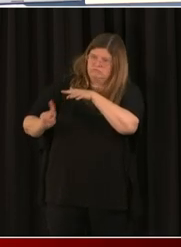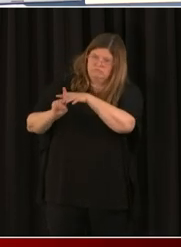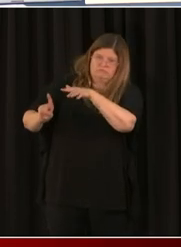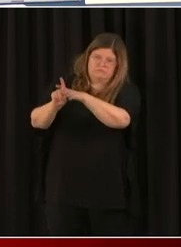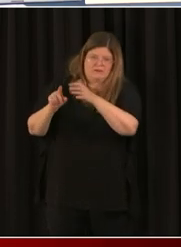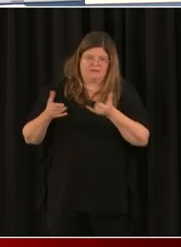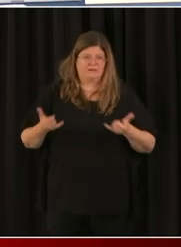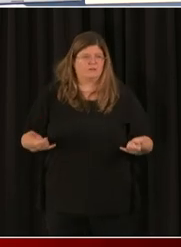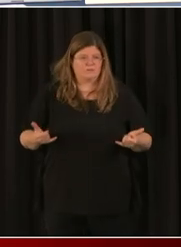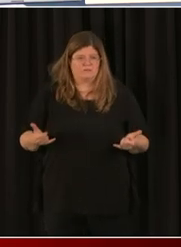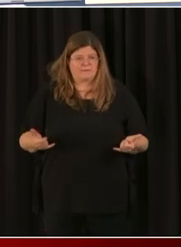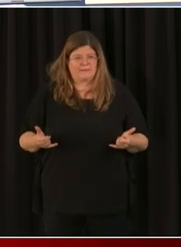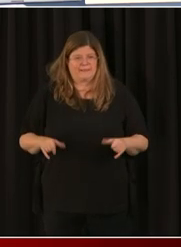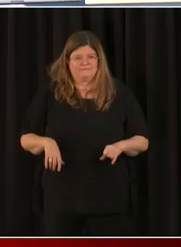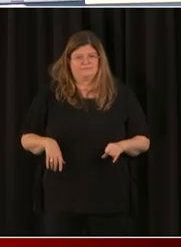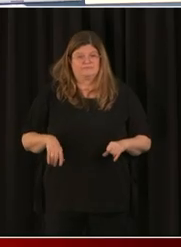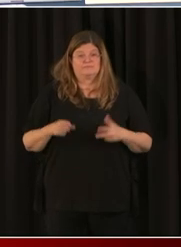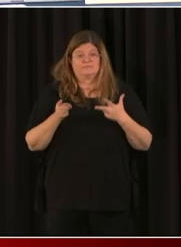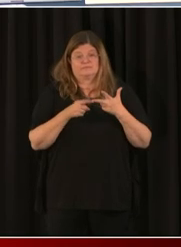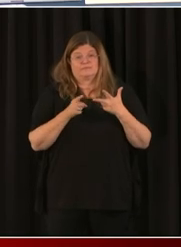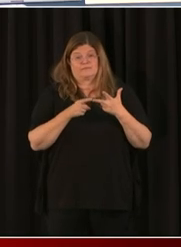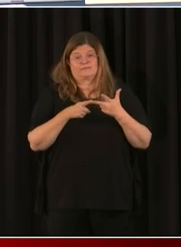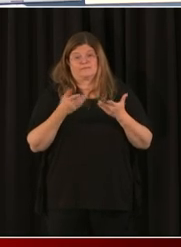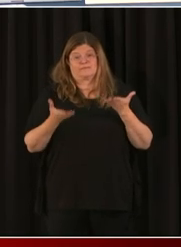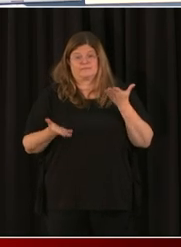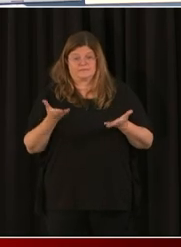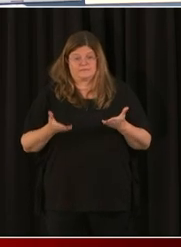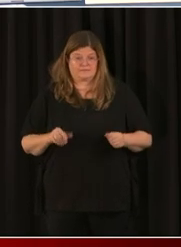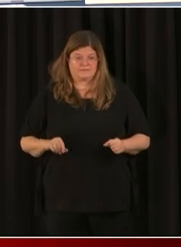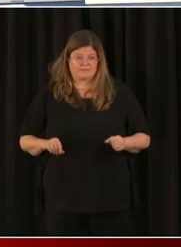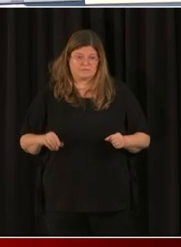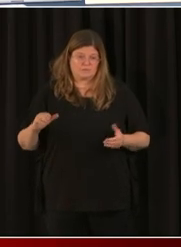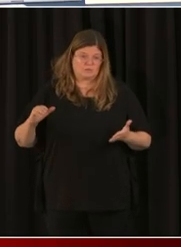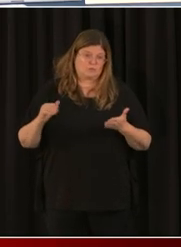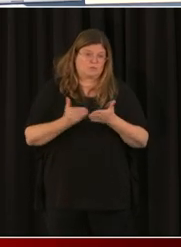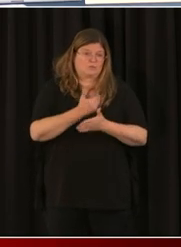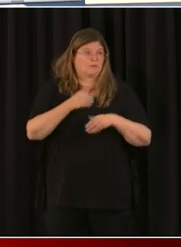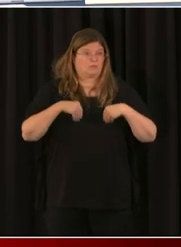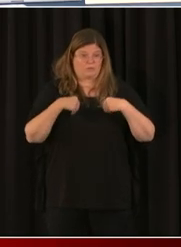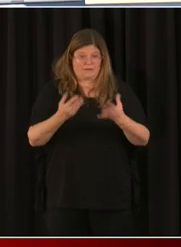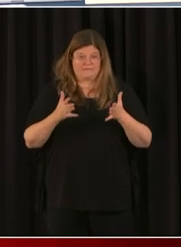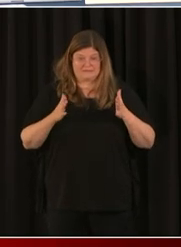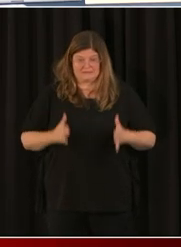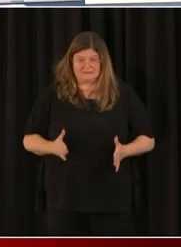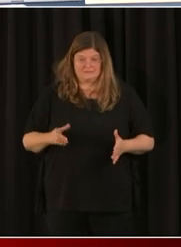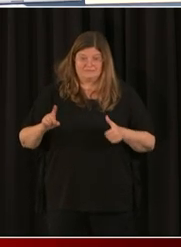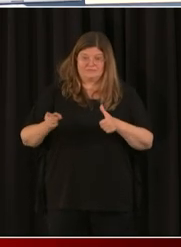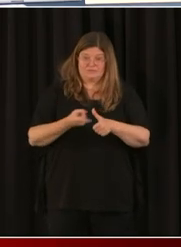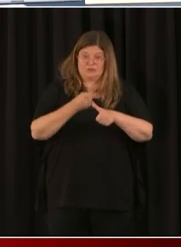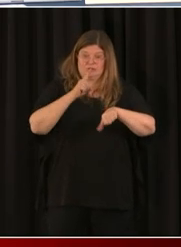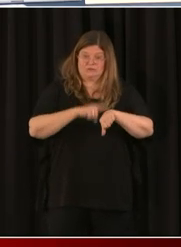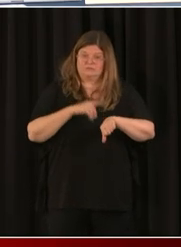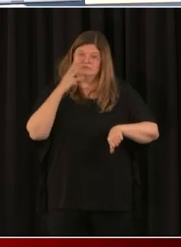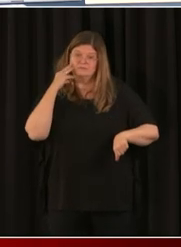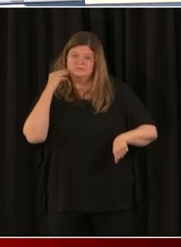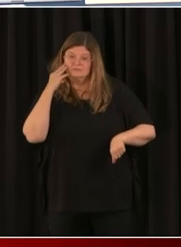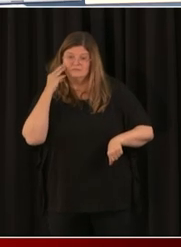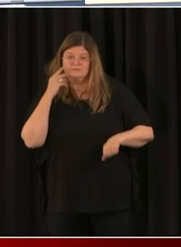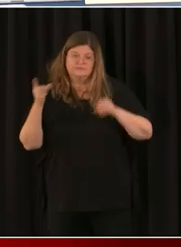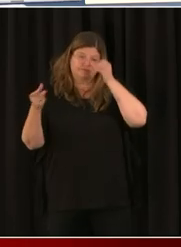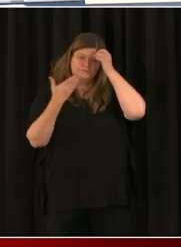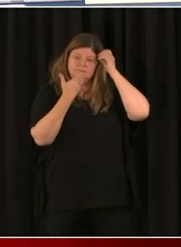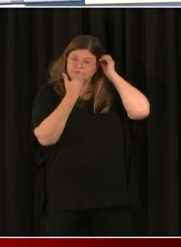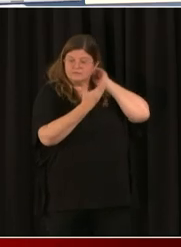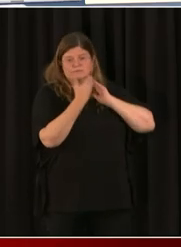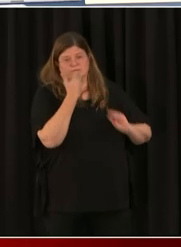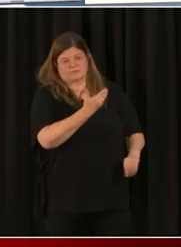judiciously for the first time, or three, maybe new vaccine providers overall for the first time. Thank you. And this group that's